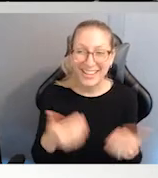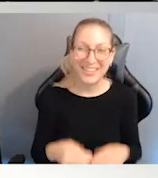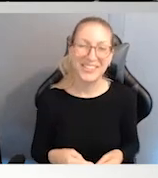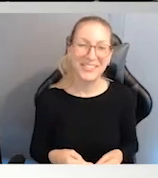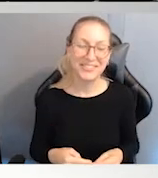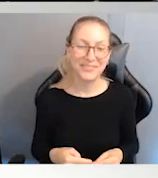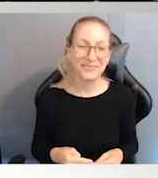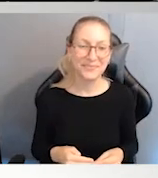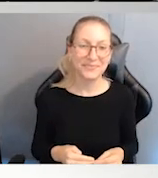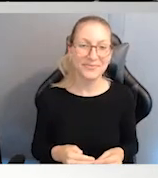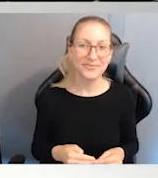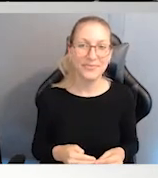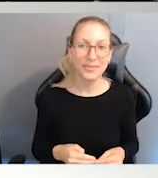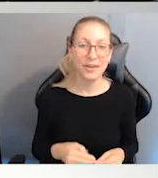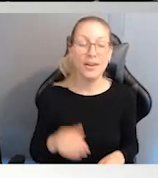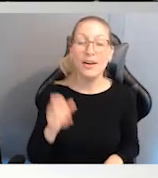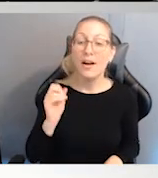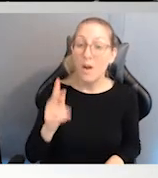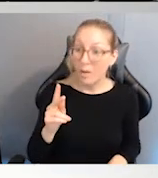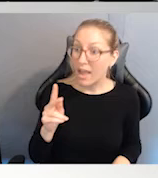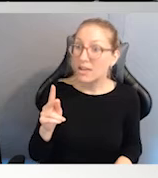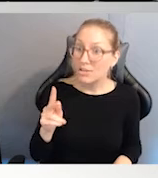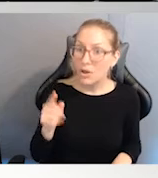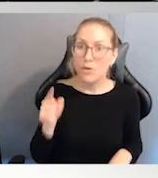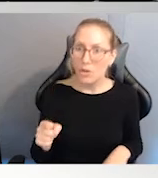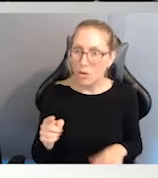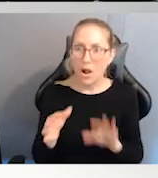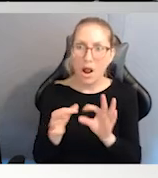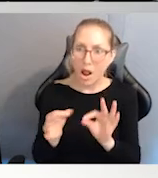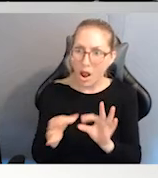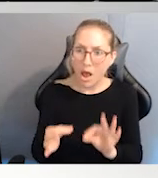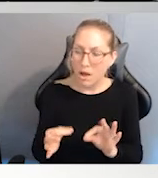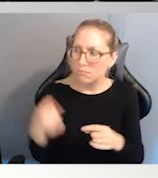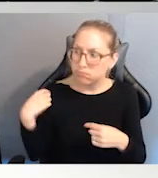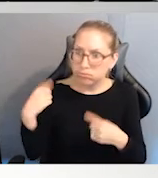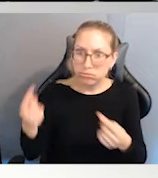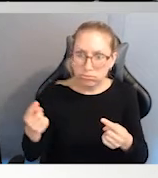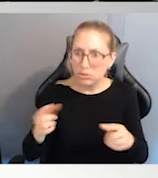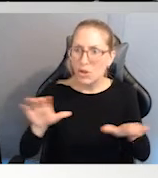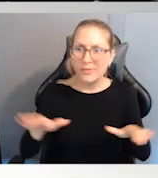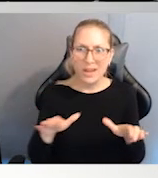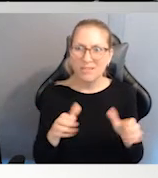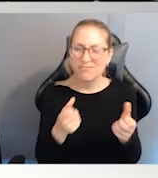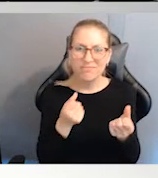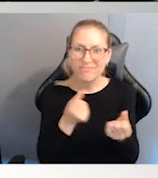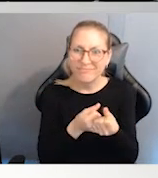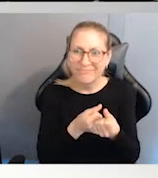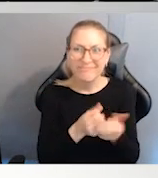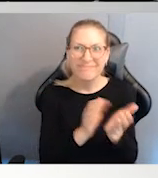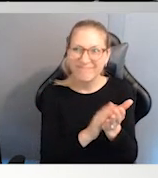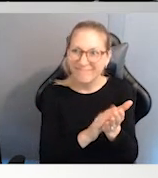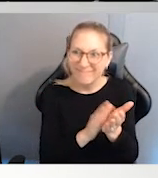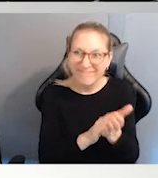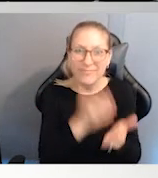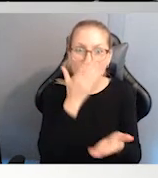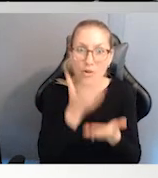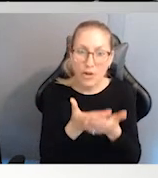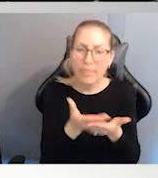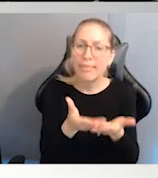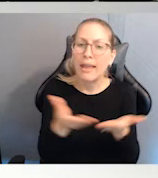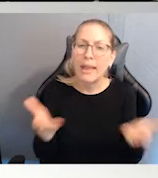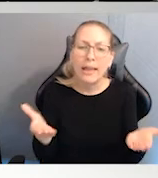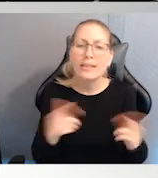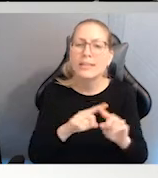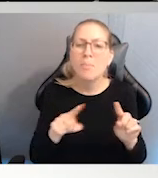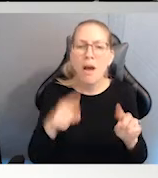Okay, so you've done all these good things, but what do you do for Sufi? What is it that you do for Stand Up for Independence? Because we really need to know. This is all about Stand